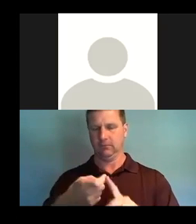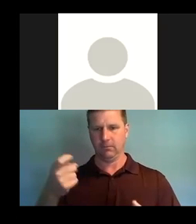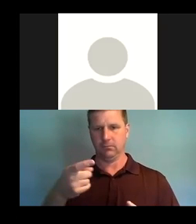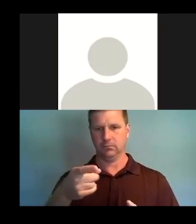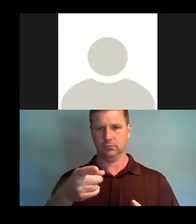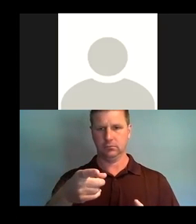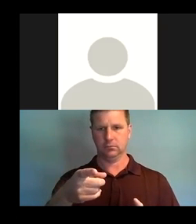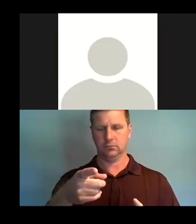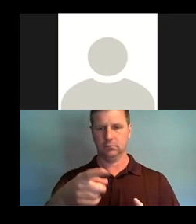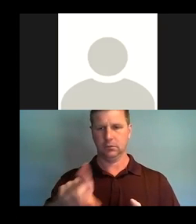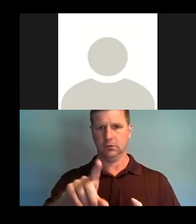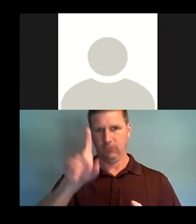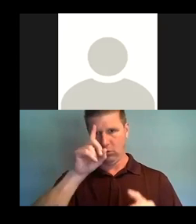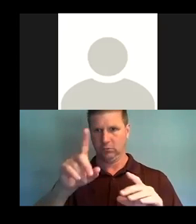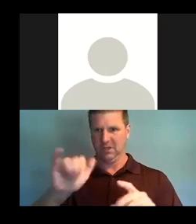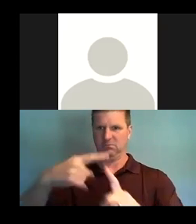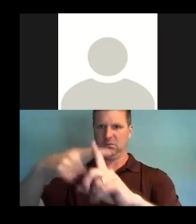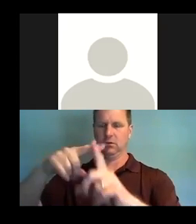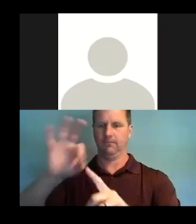economic upside of the redevelopment.